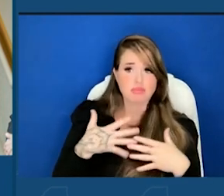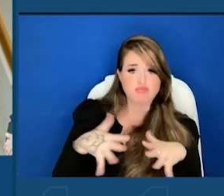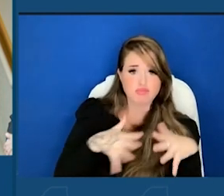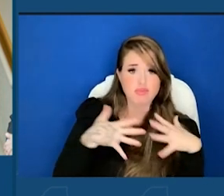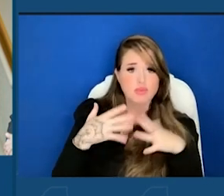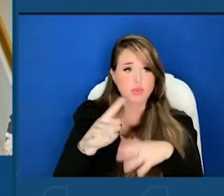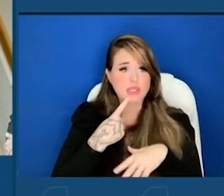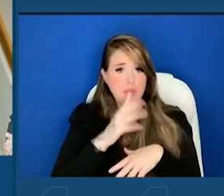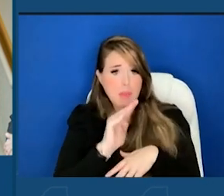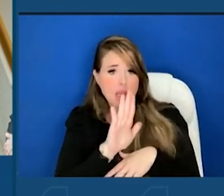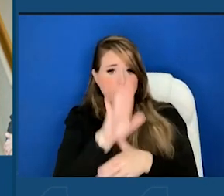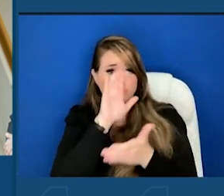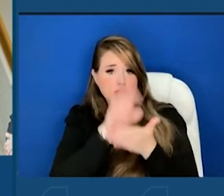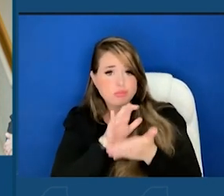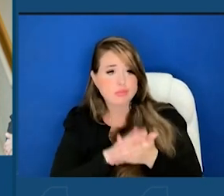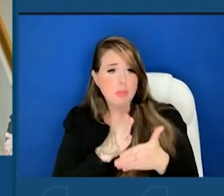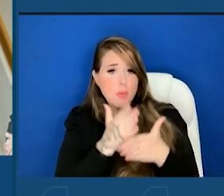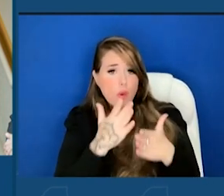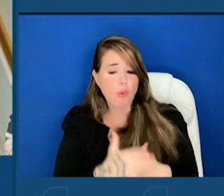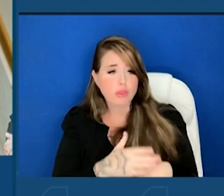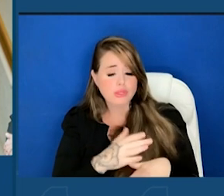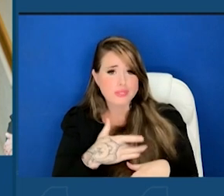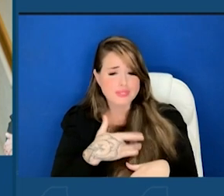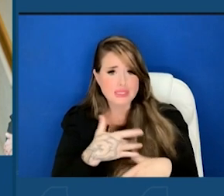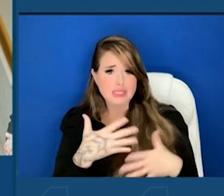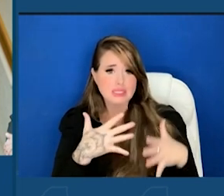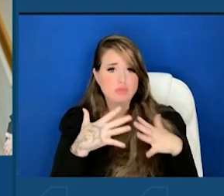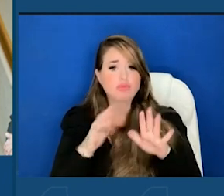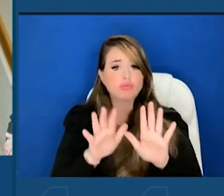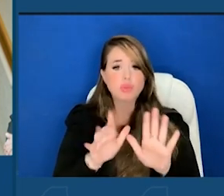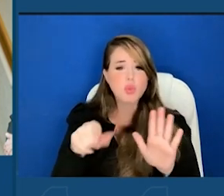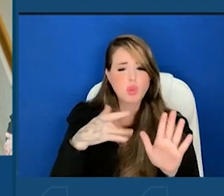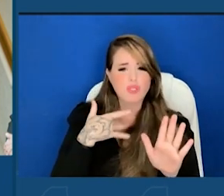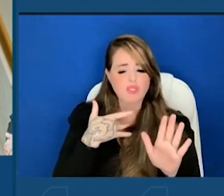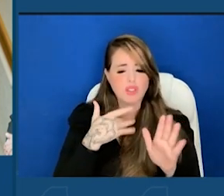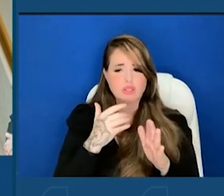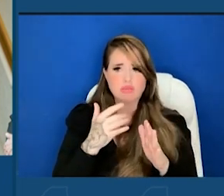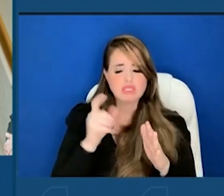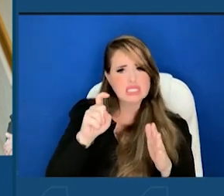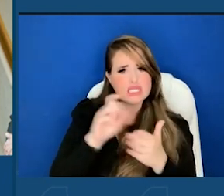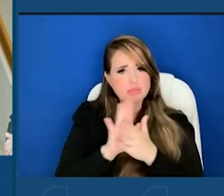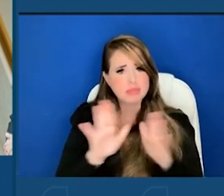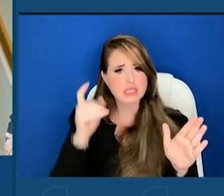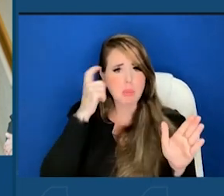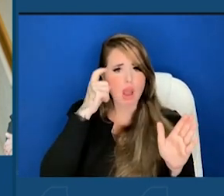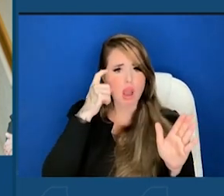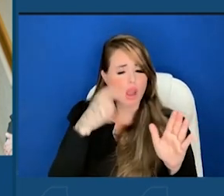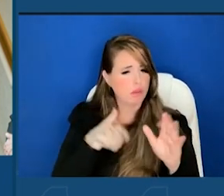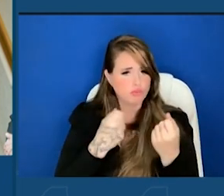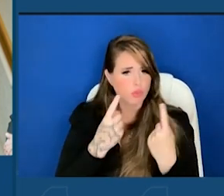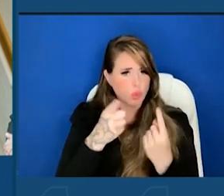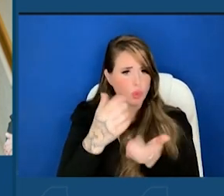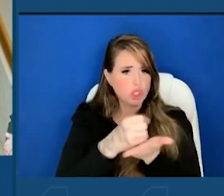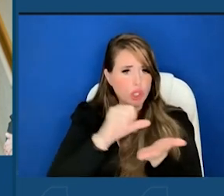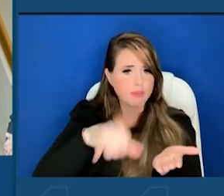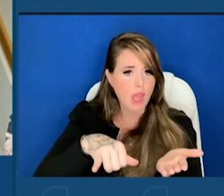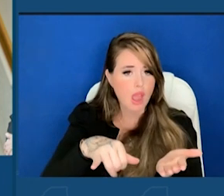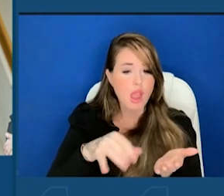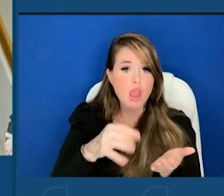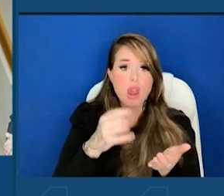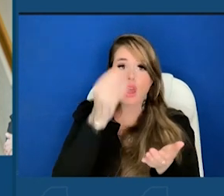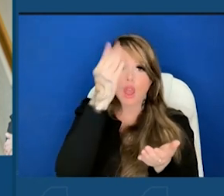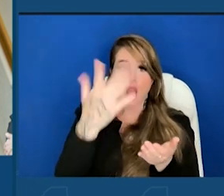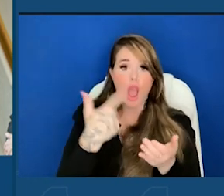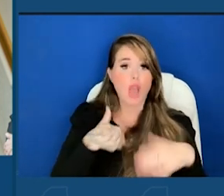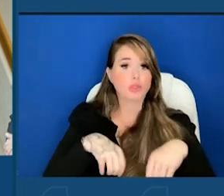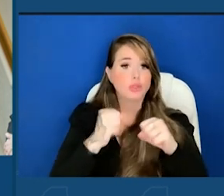work, you just don't have the peace of mind you deserve. So that's why, since I took office a year and a half ago, public safety